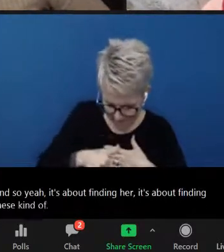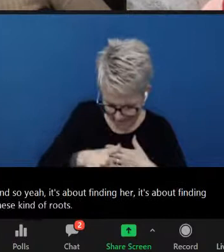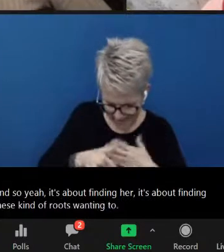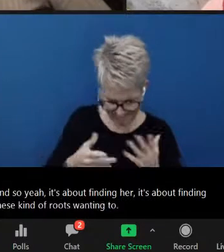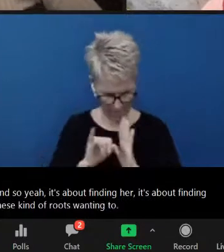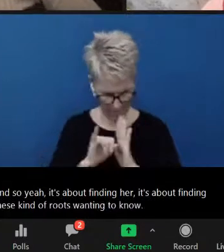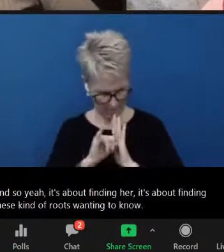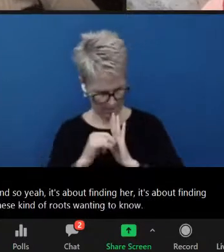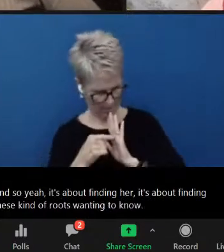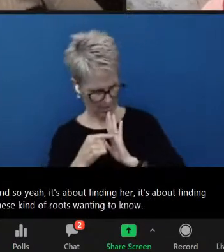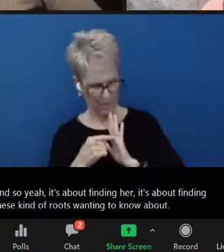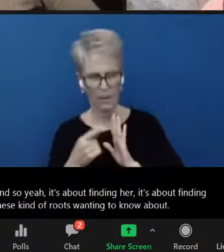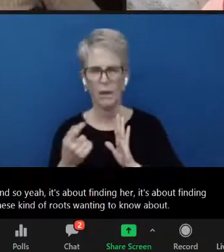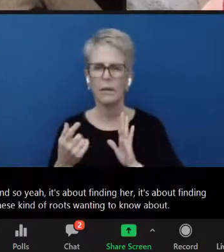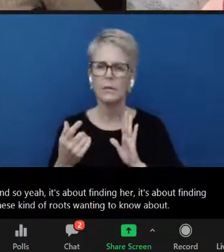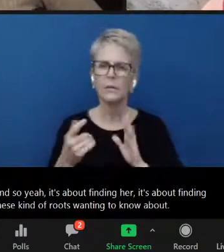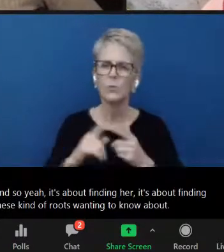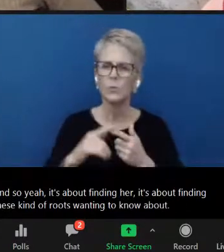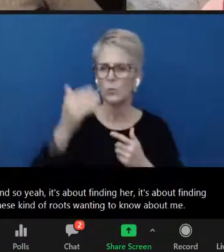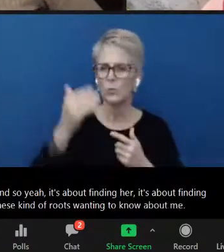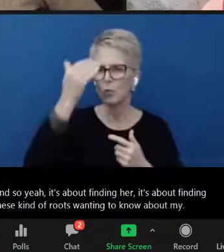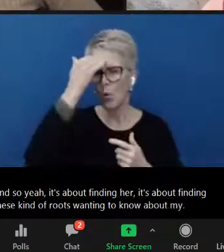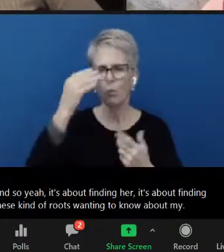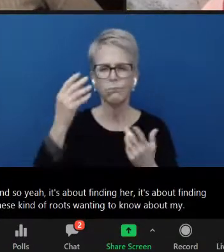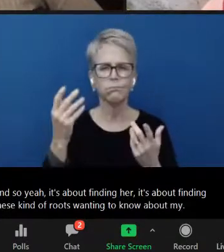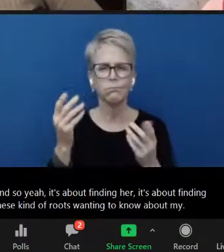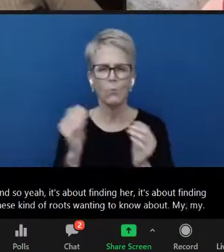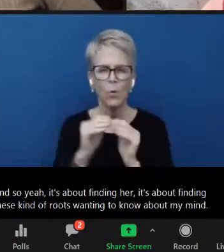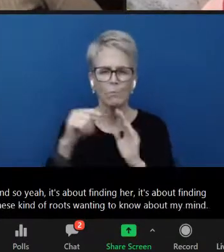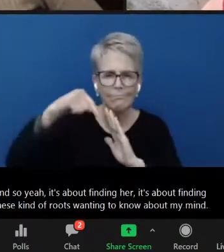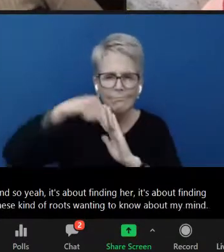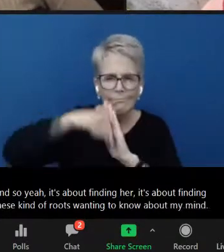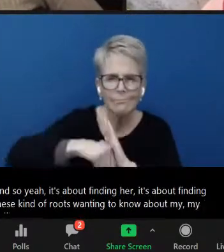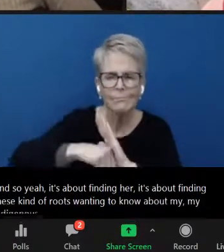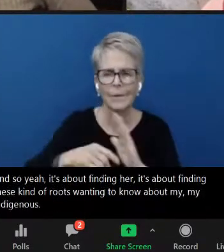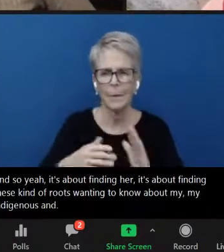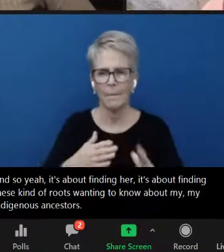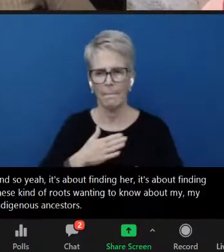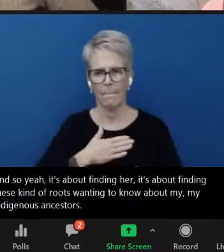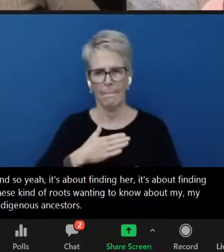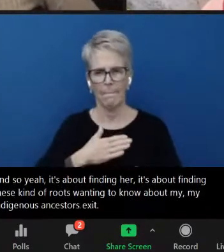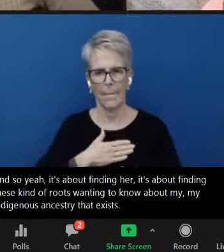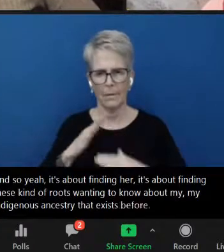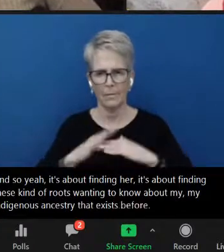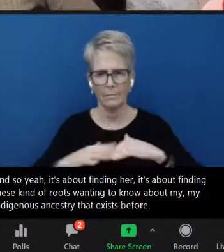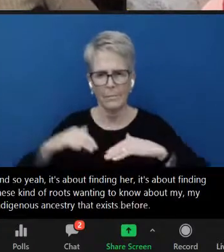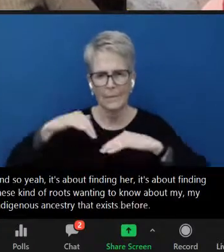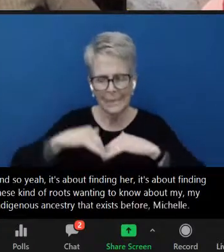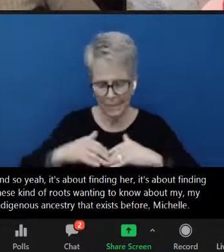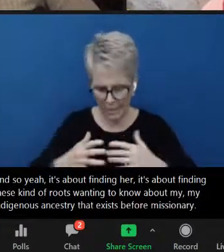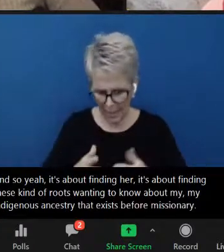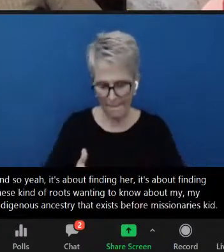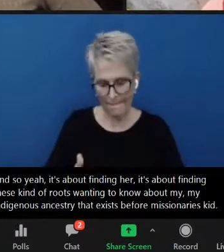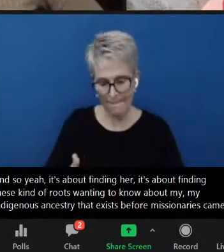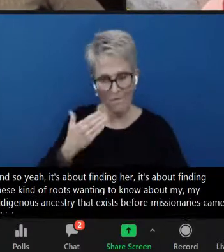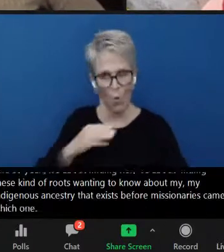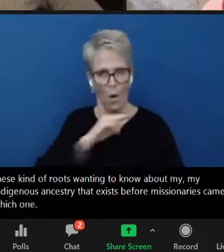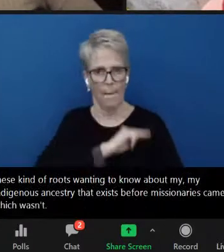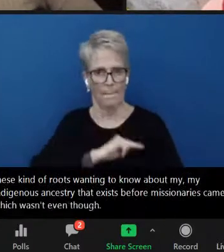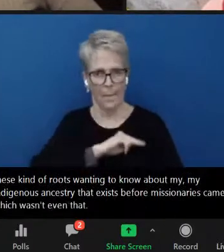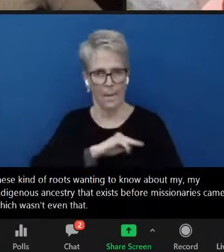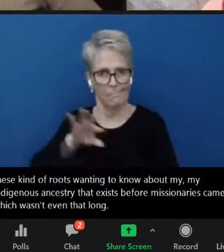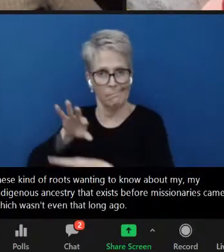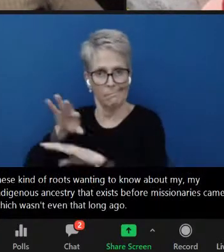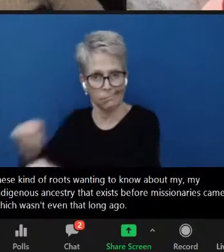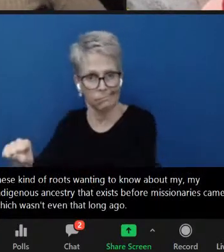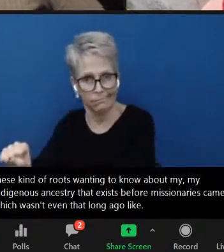roots, wanting to know about my indigenous ancestry that exists before missionaries came, which wasn't even that